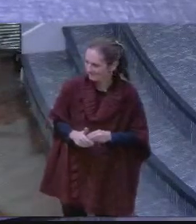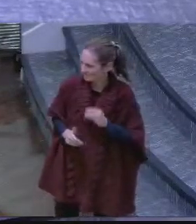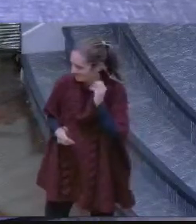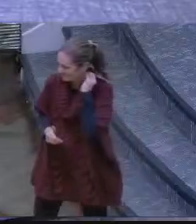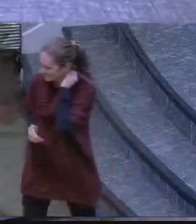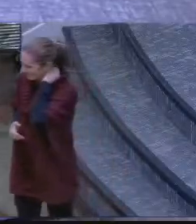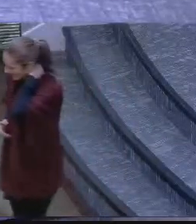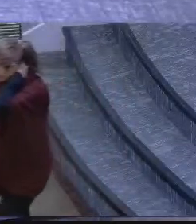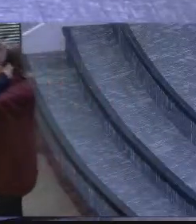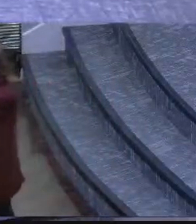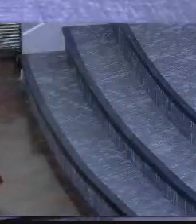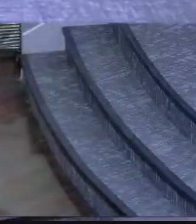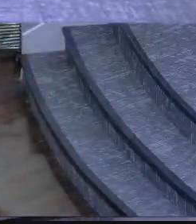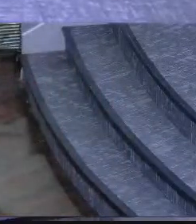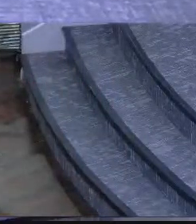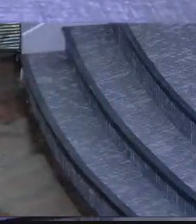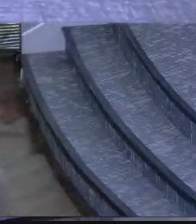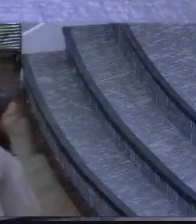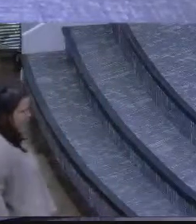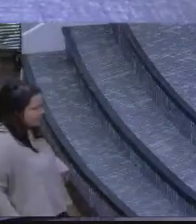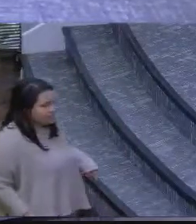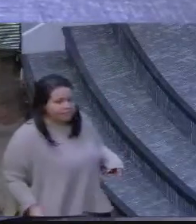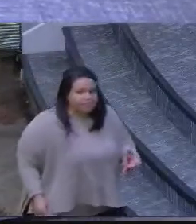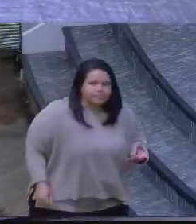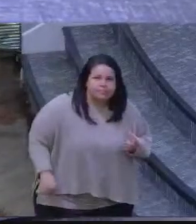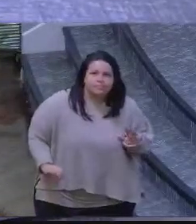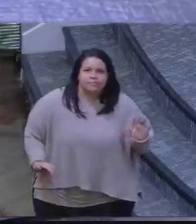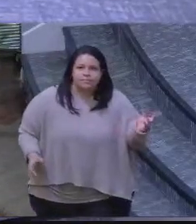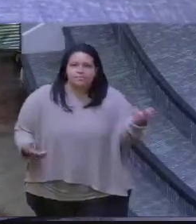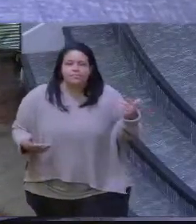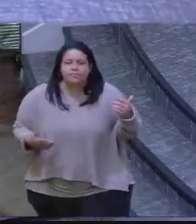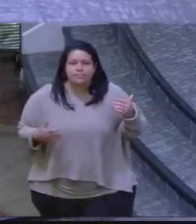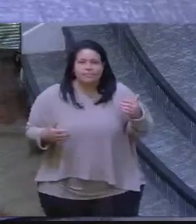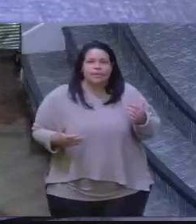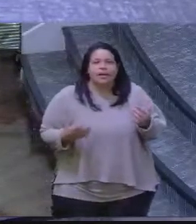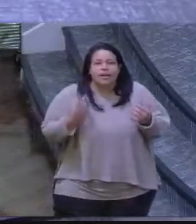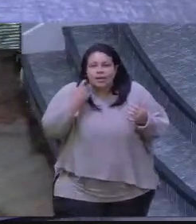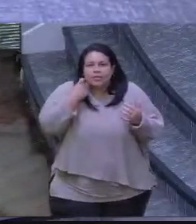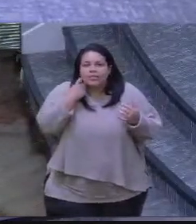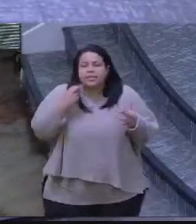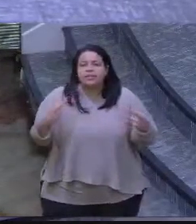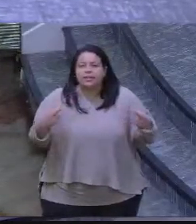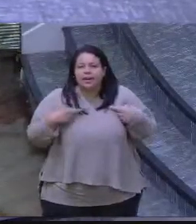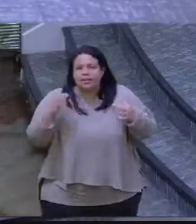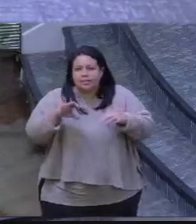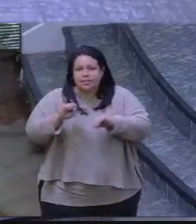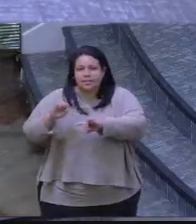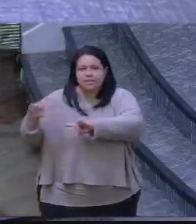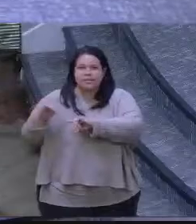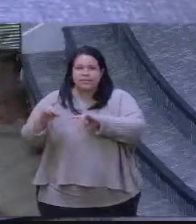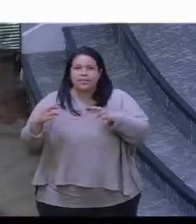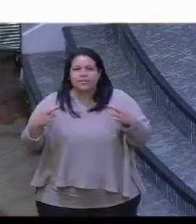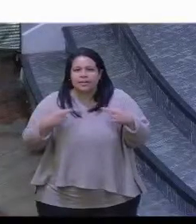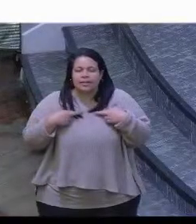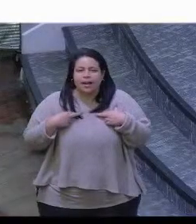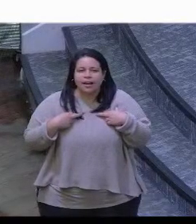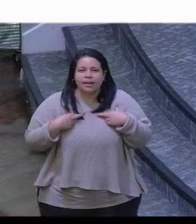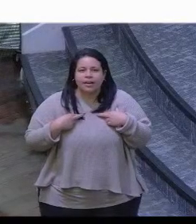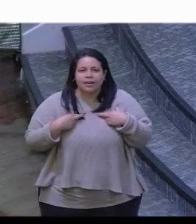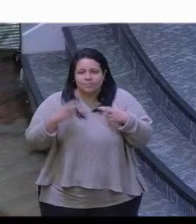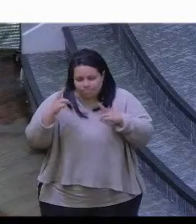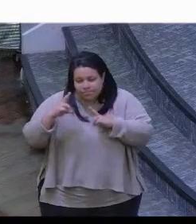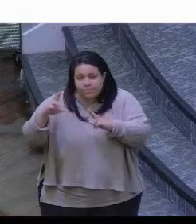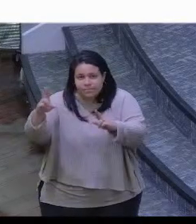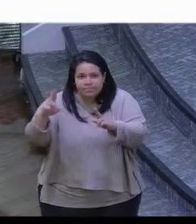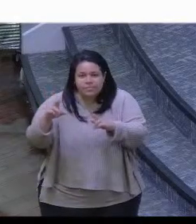Next tonight, we have a special recently retired CCSD employee to recognize. Mr. Curtis